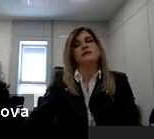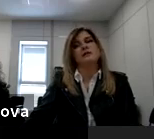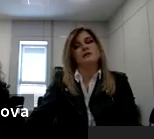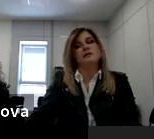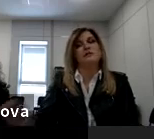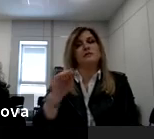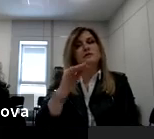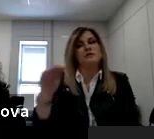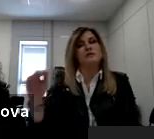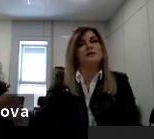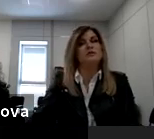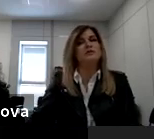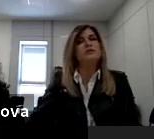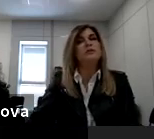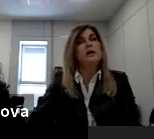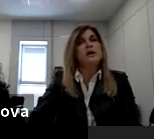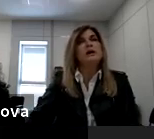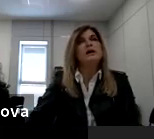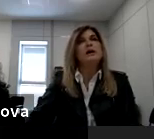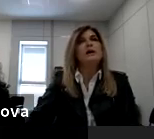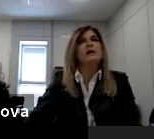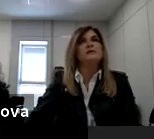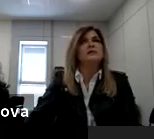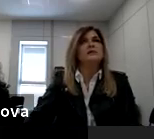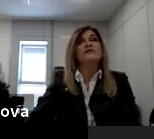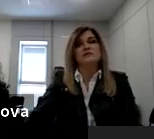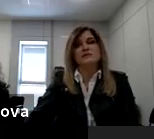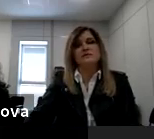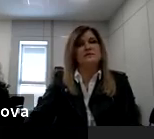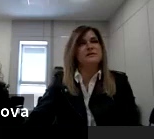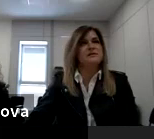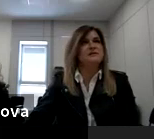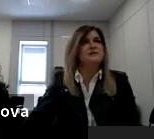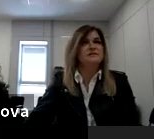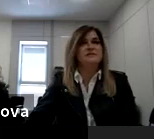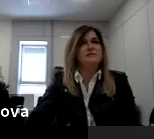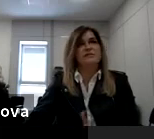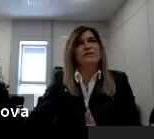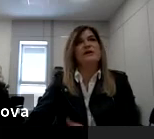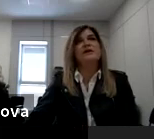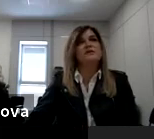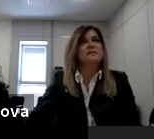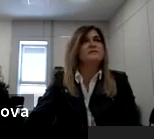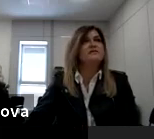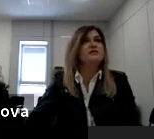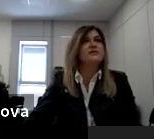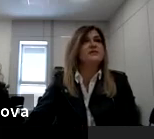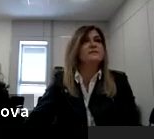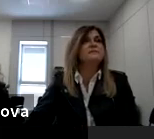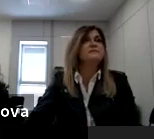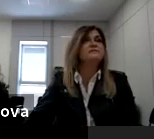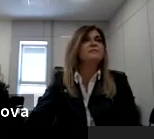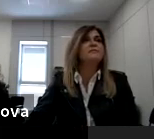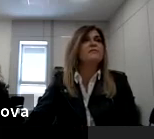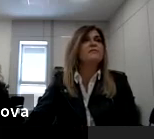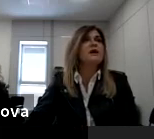divide the facade on 2 levels with coloring, for